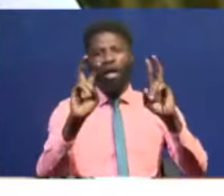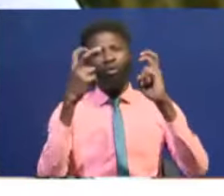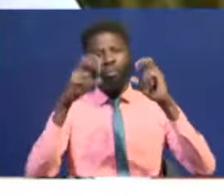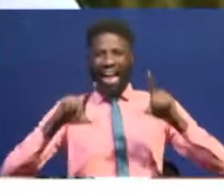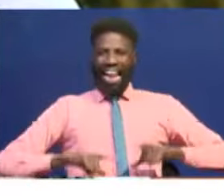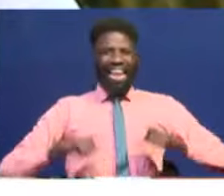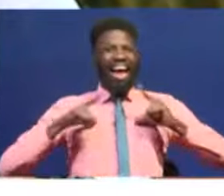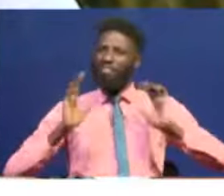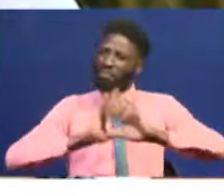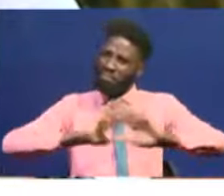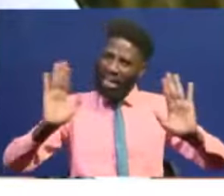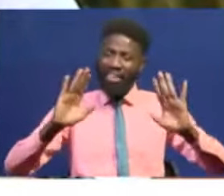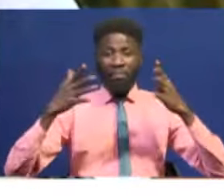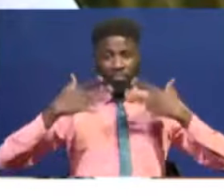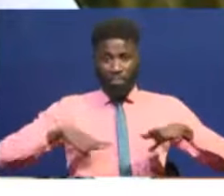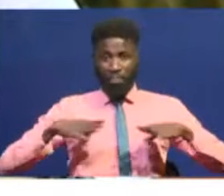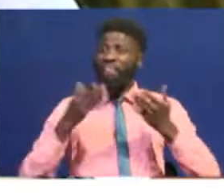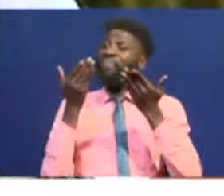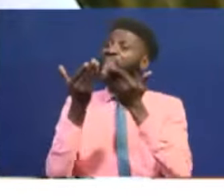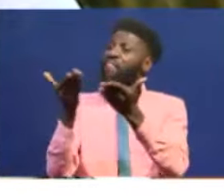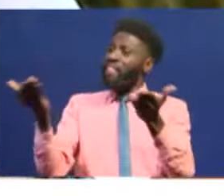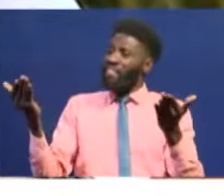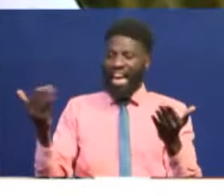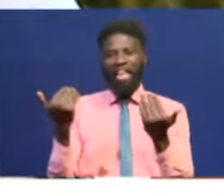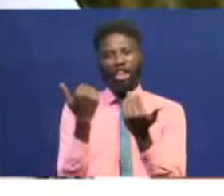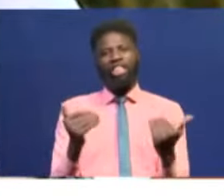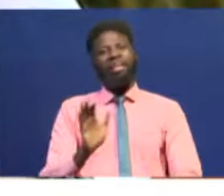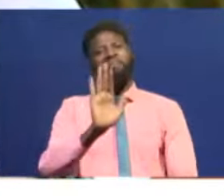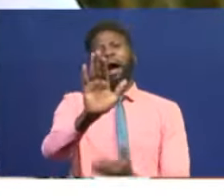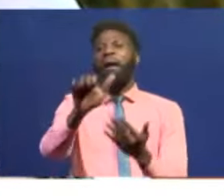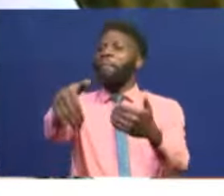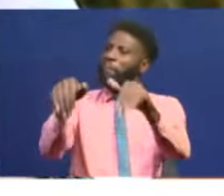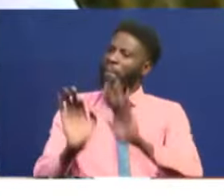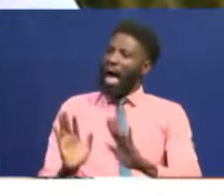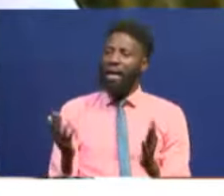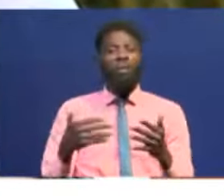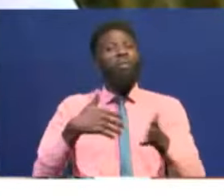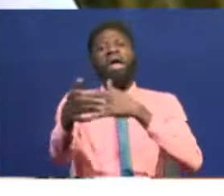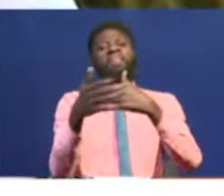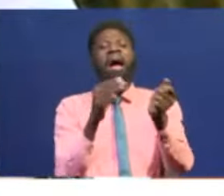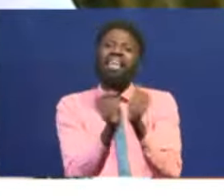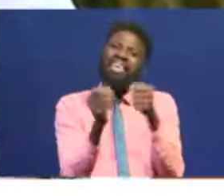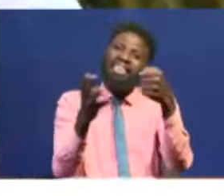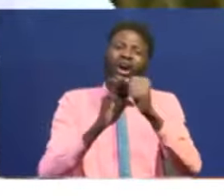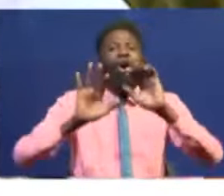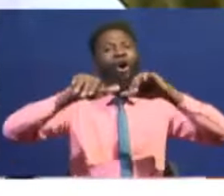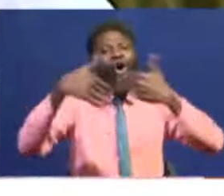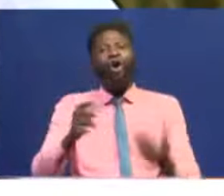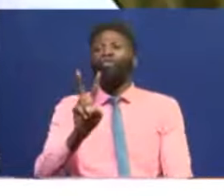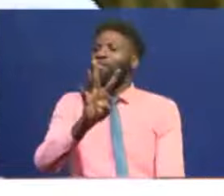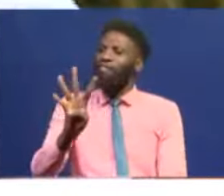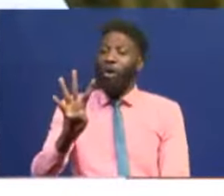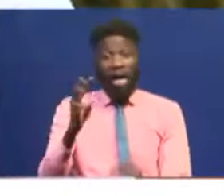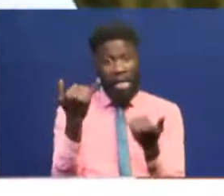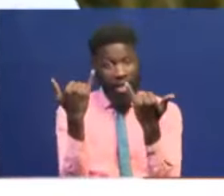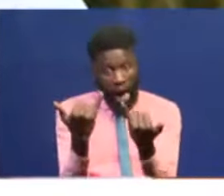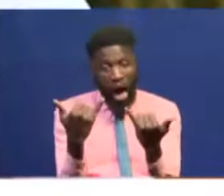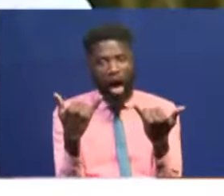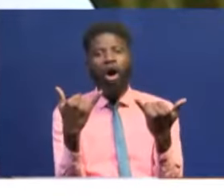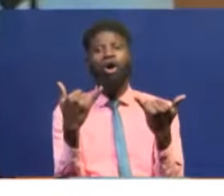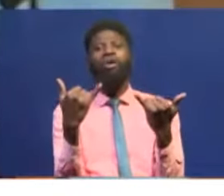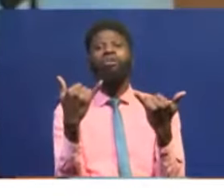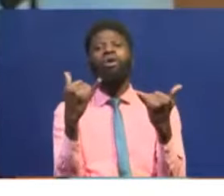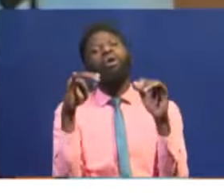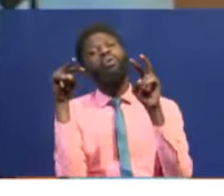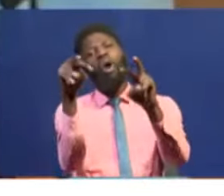are people who are burying their children, whether they're 19 or 24. And they are watching now,